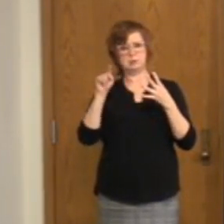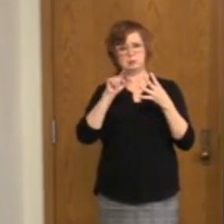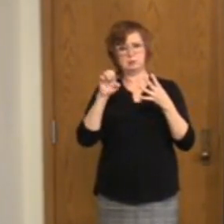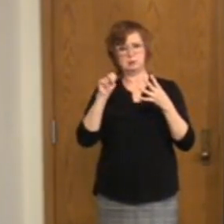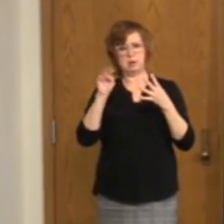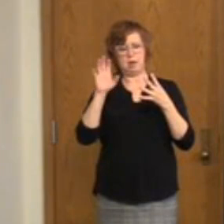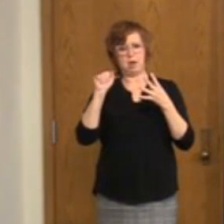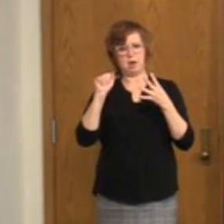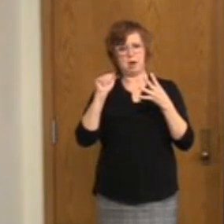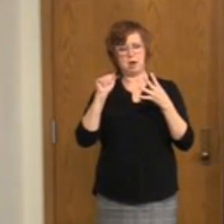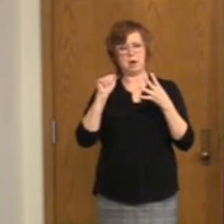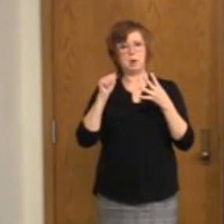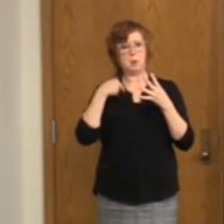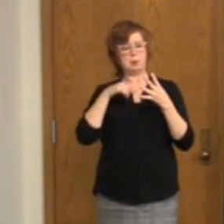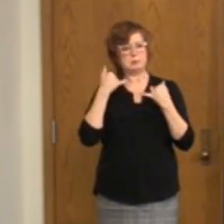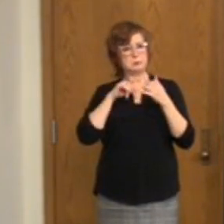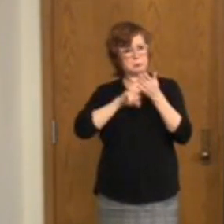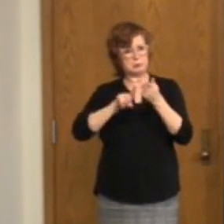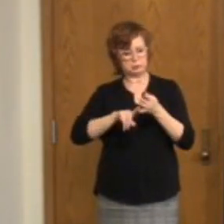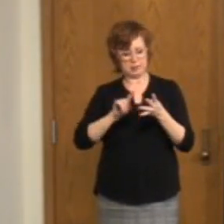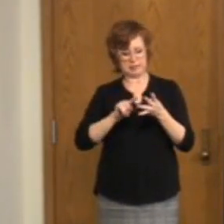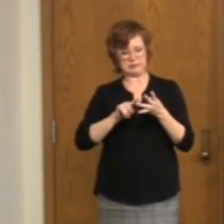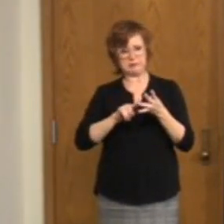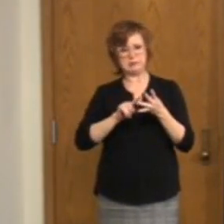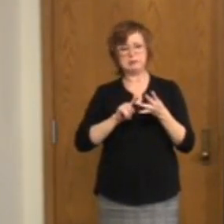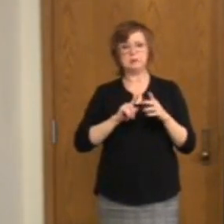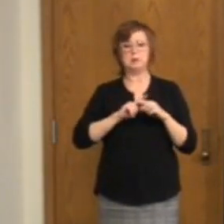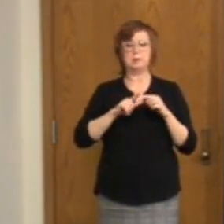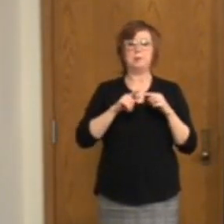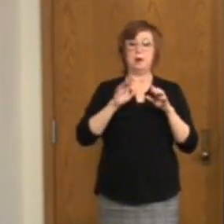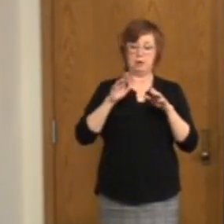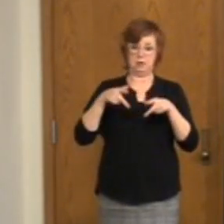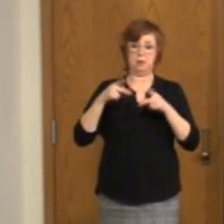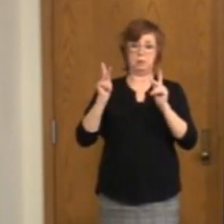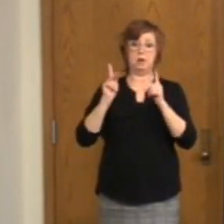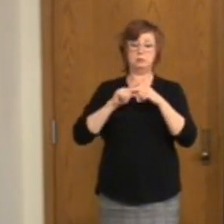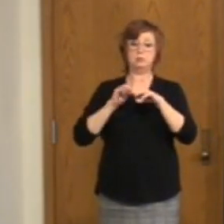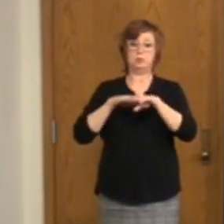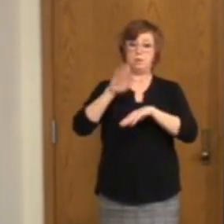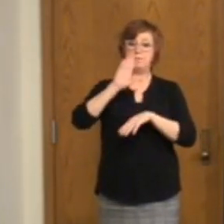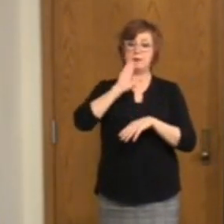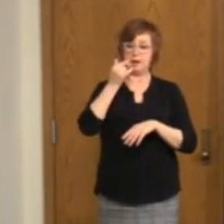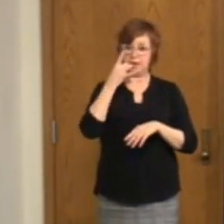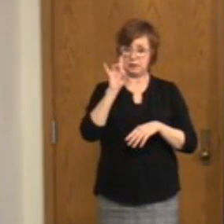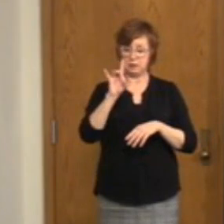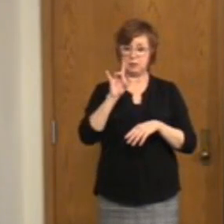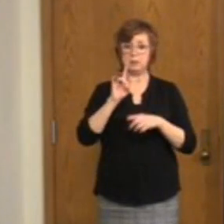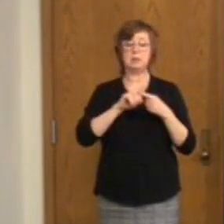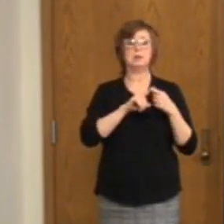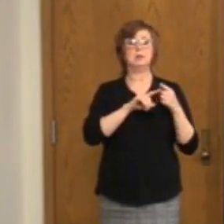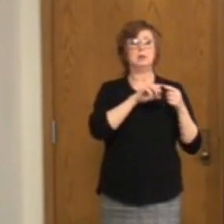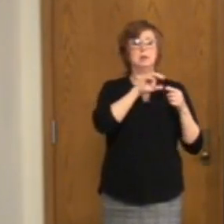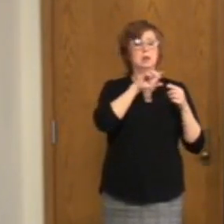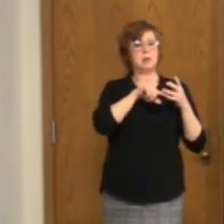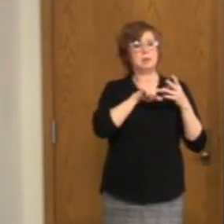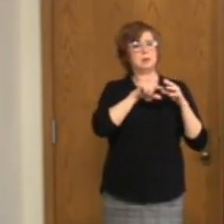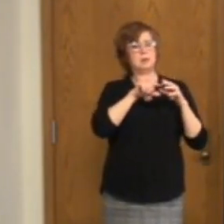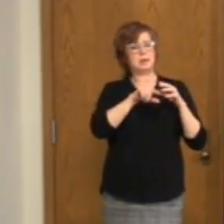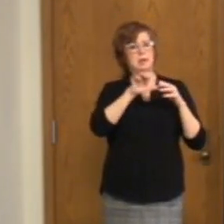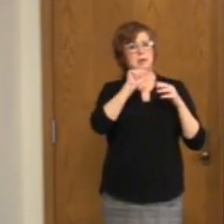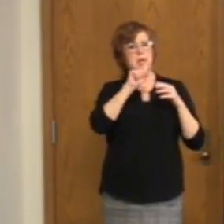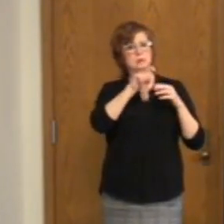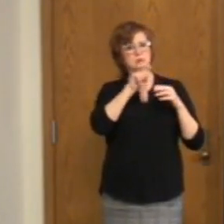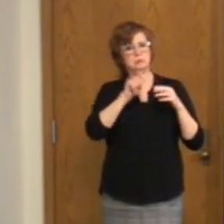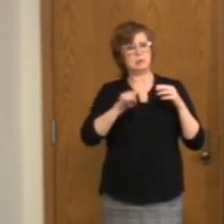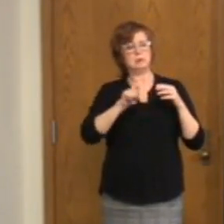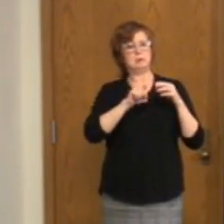recommended for everyone 18 and older, licensed for everyone 18 and older, recommended on ASI, especially 18 to 64, and we'll be getting